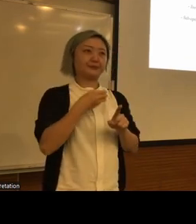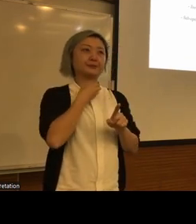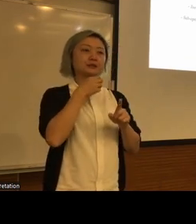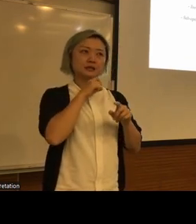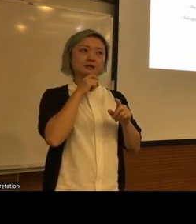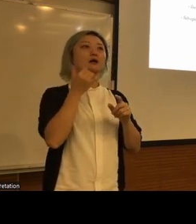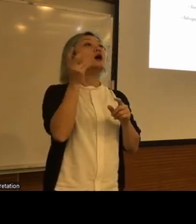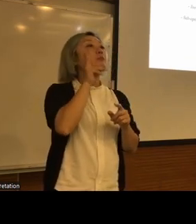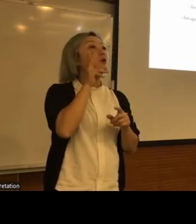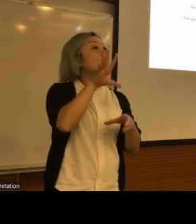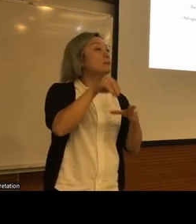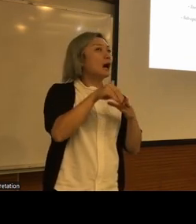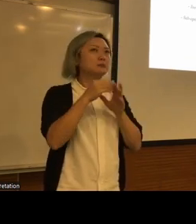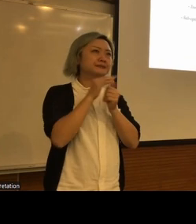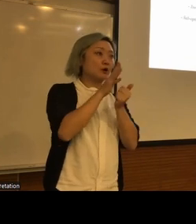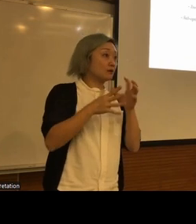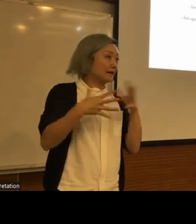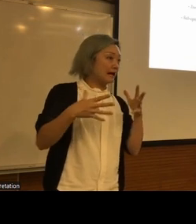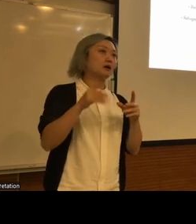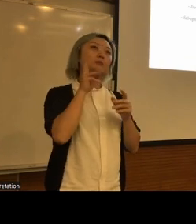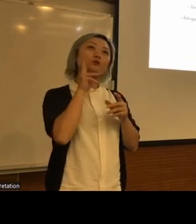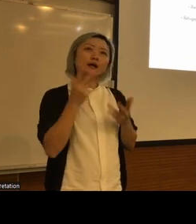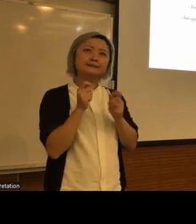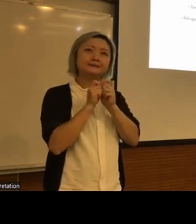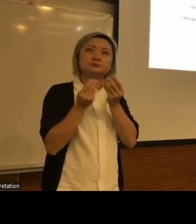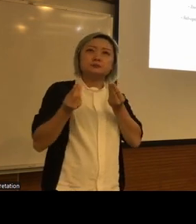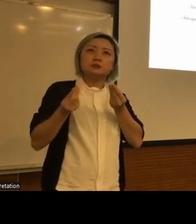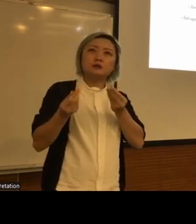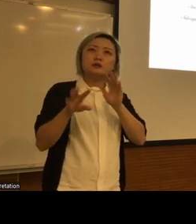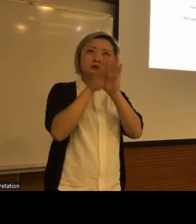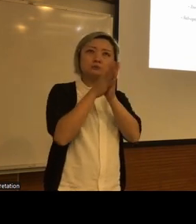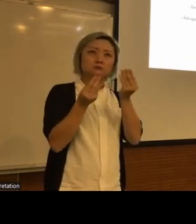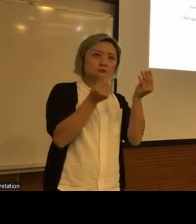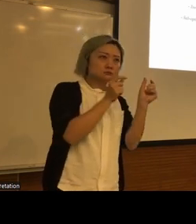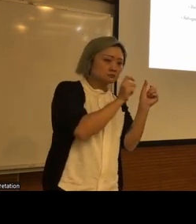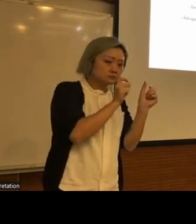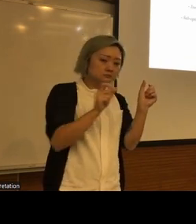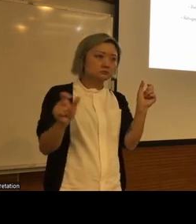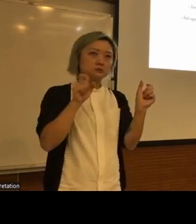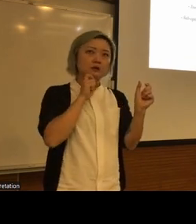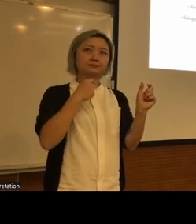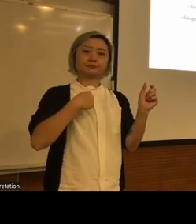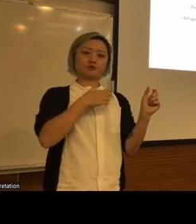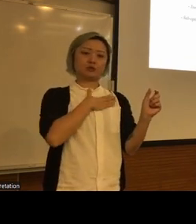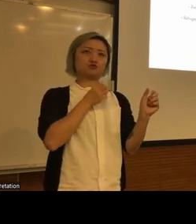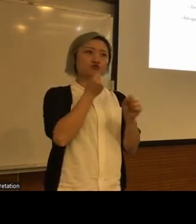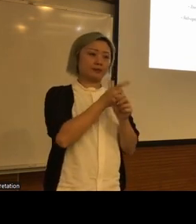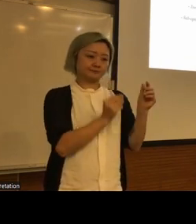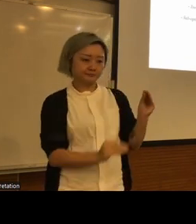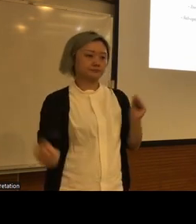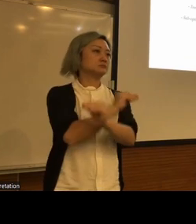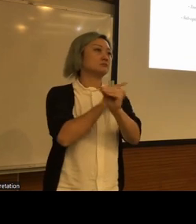order of information pieces that come in the source language and in the target language. In other words, when